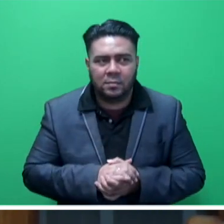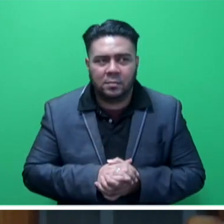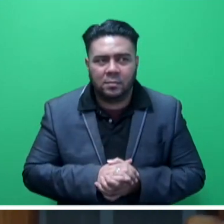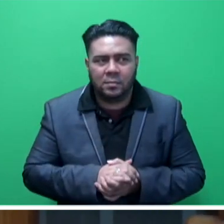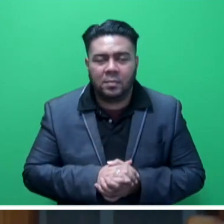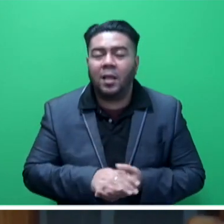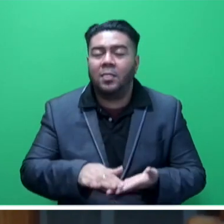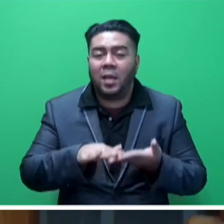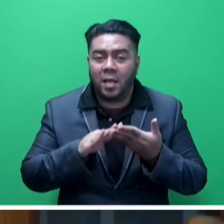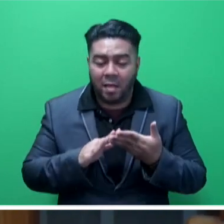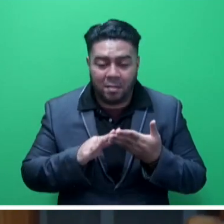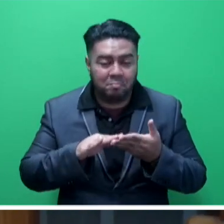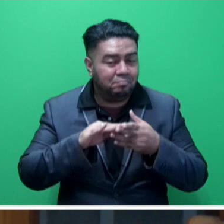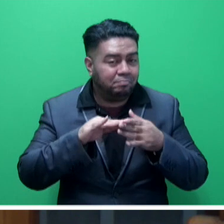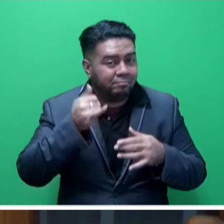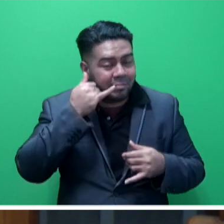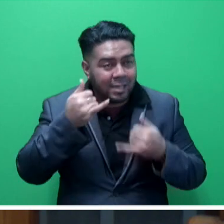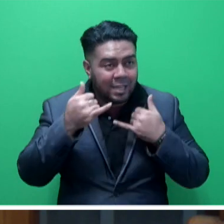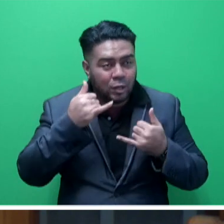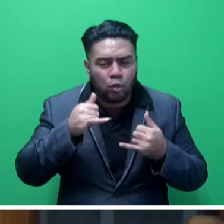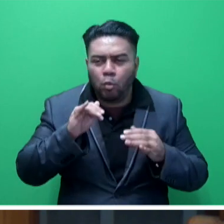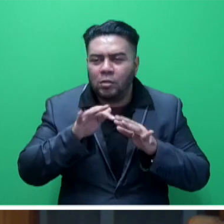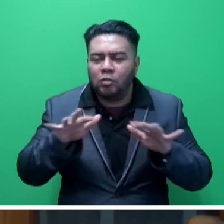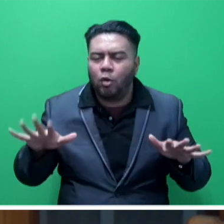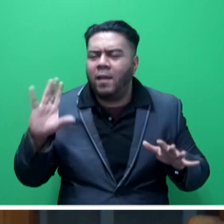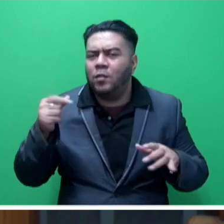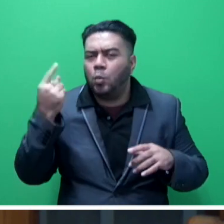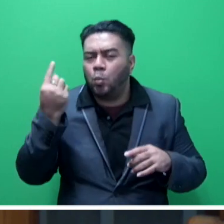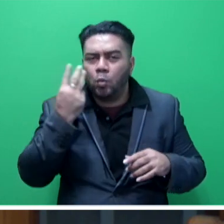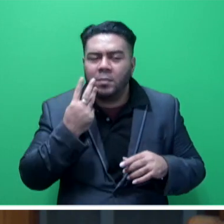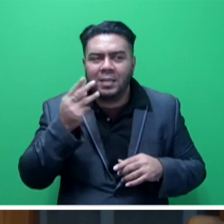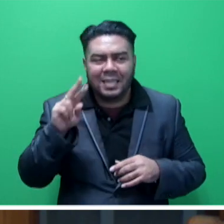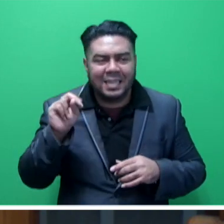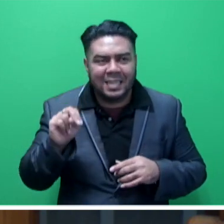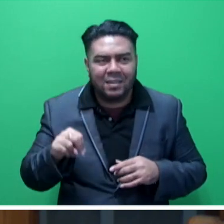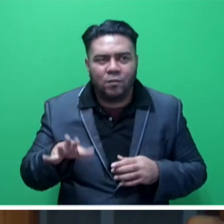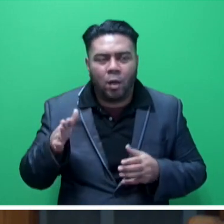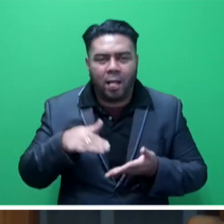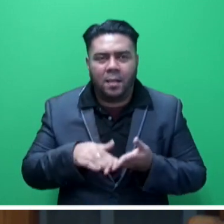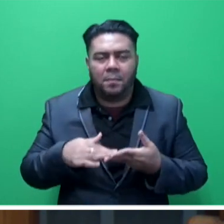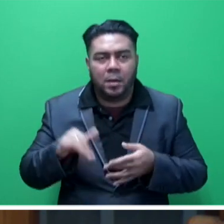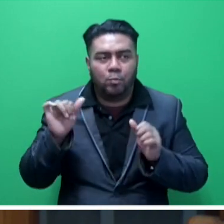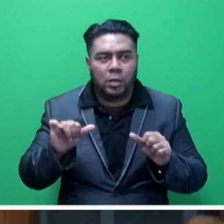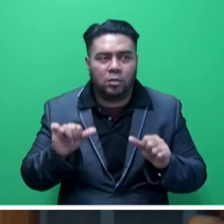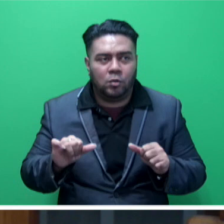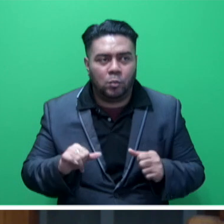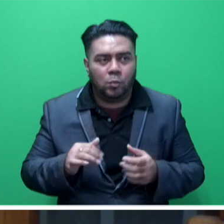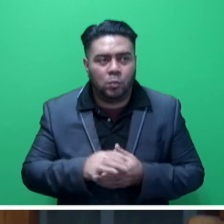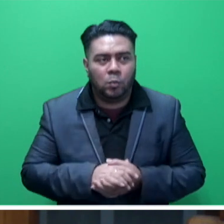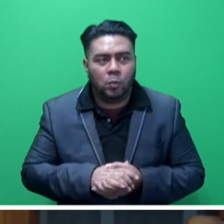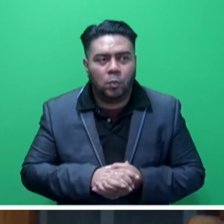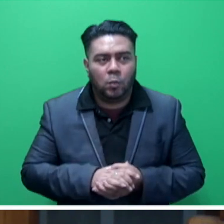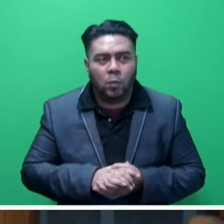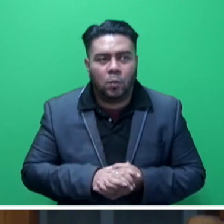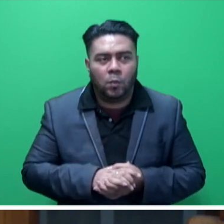The helpline, Mr. Speaker, also reaches out to every woman in need of health and protection, whereby their calls